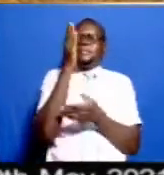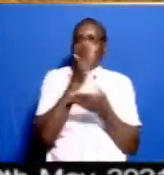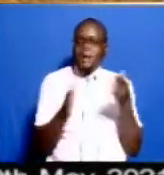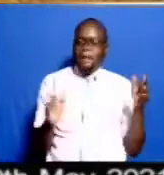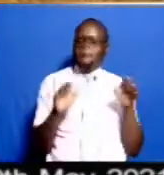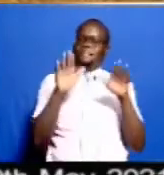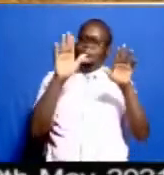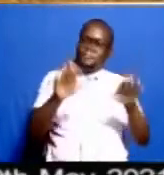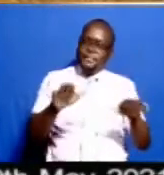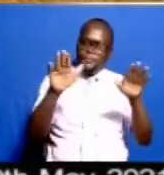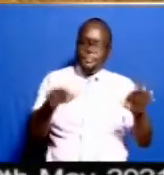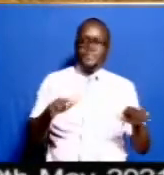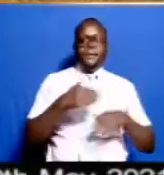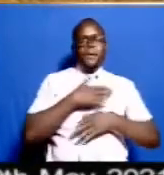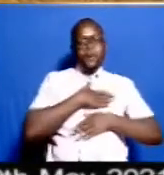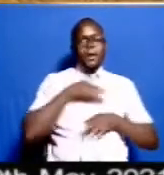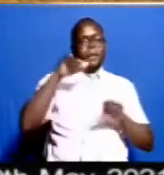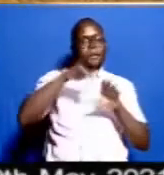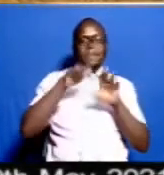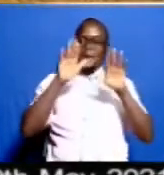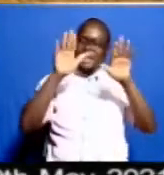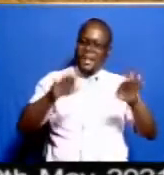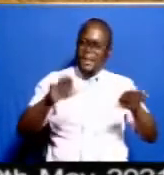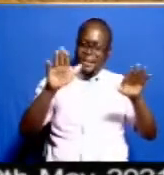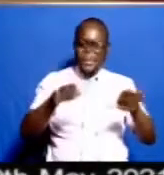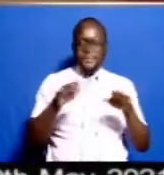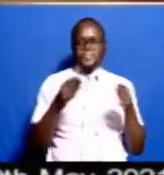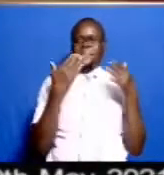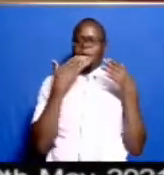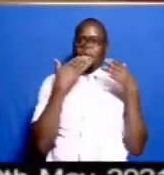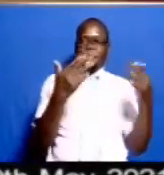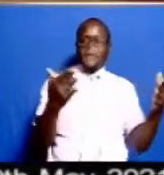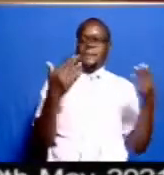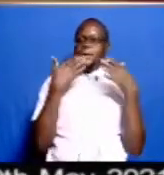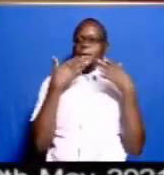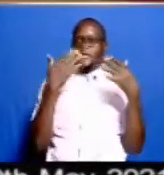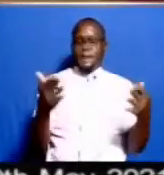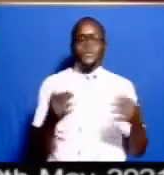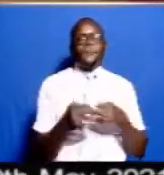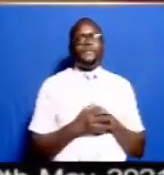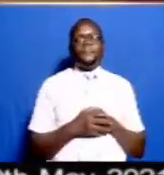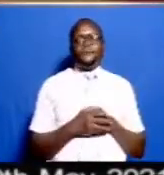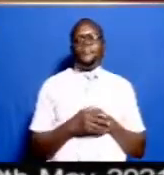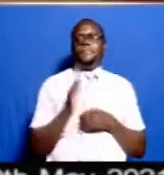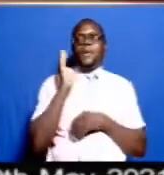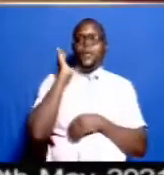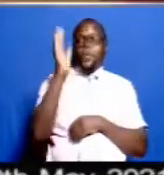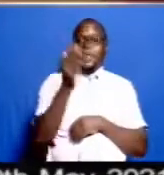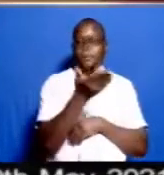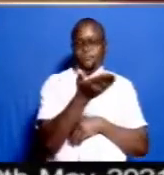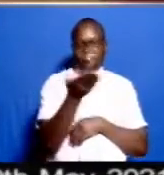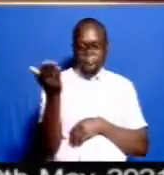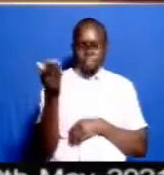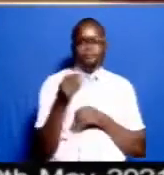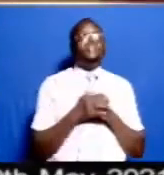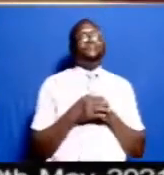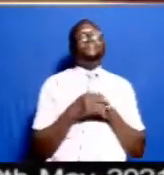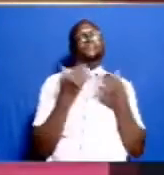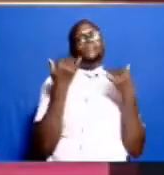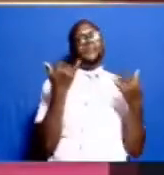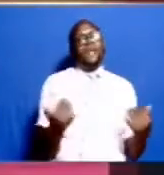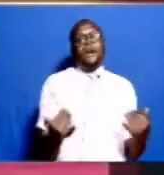Consult in low tones, honourable members. Thank you, Madam Speaker. I'm sure they will. Madam Speaker, allow me